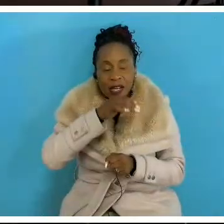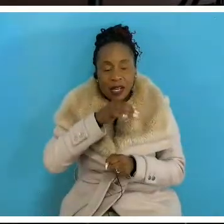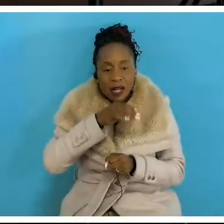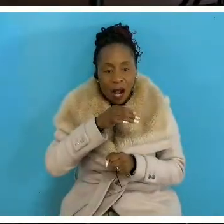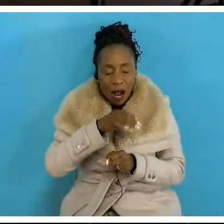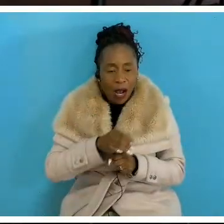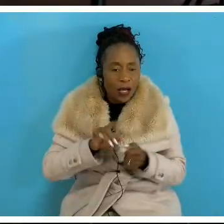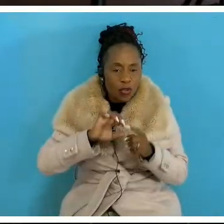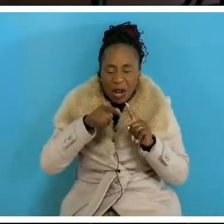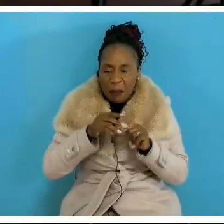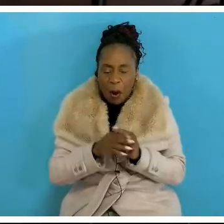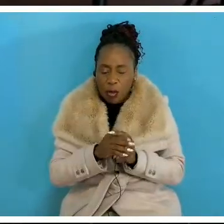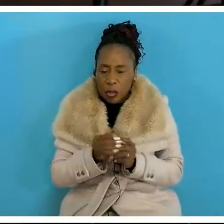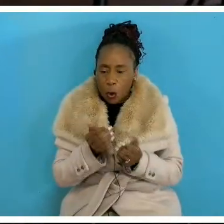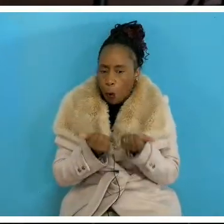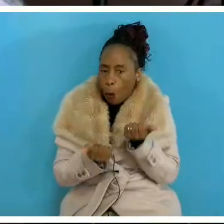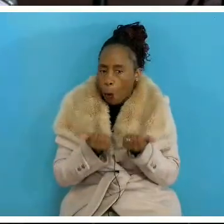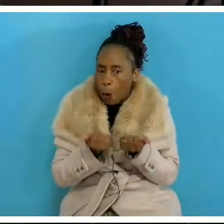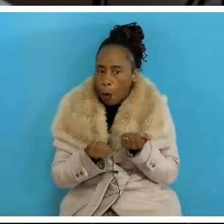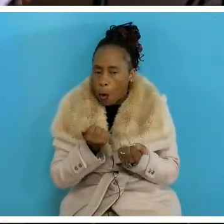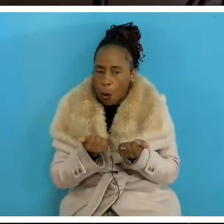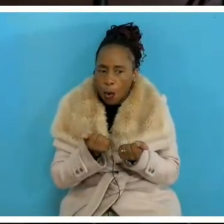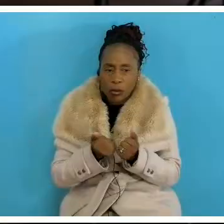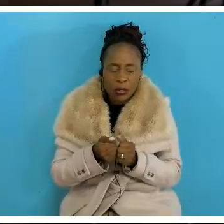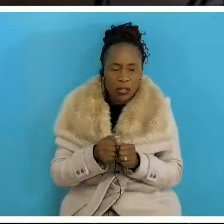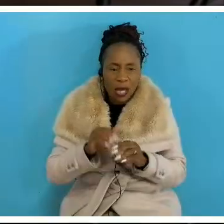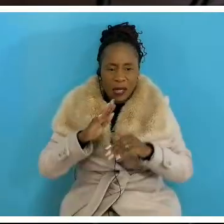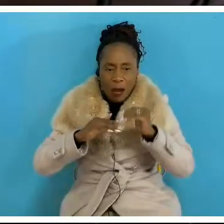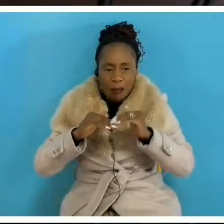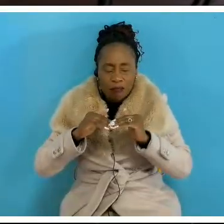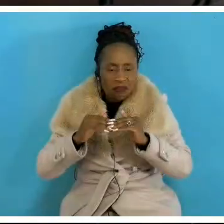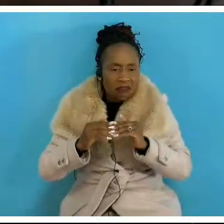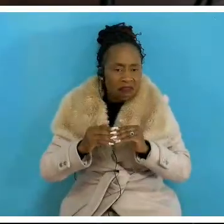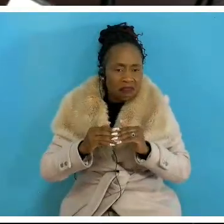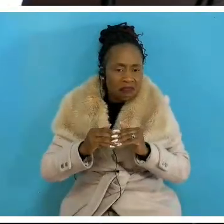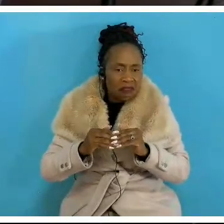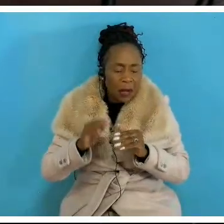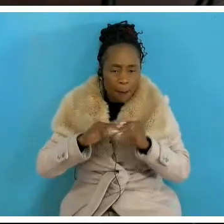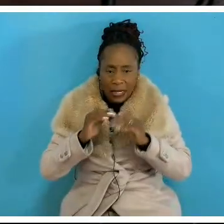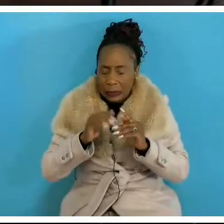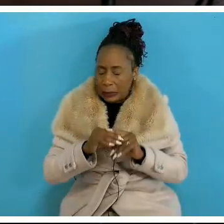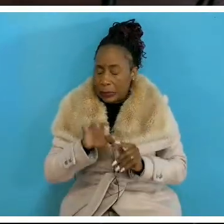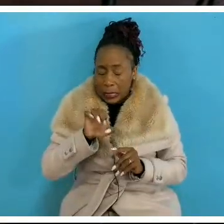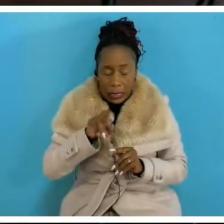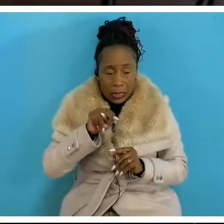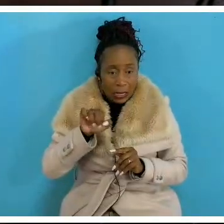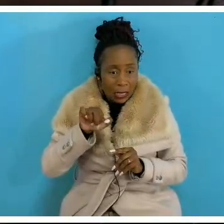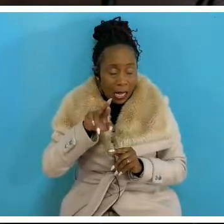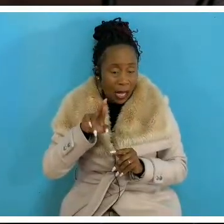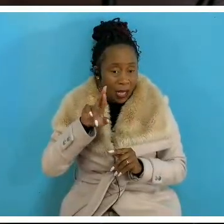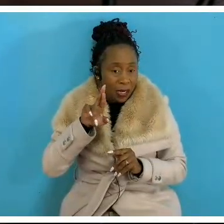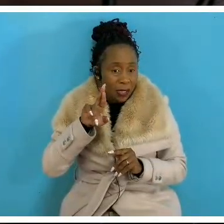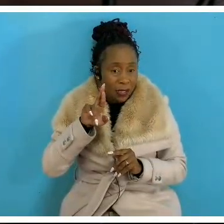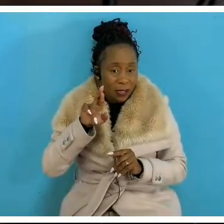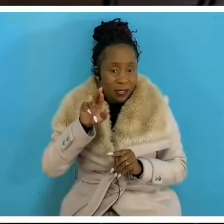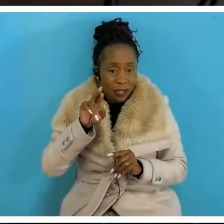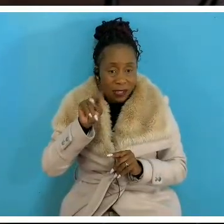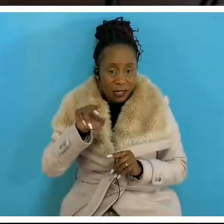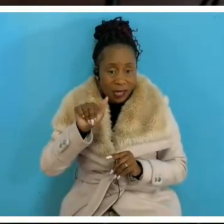and all those things that is being built in our communities. I didn't see it in Enderdale. So can we